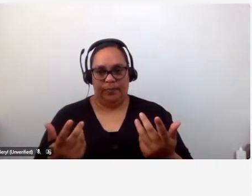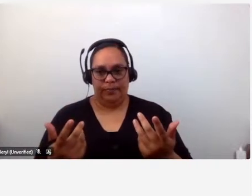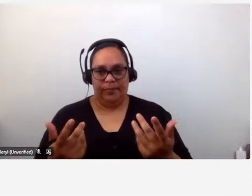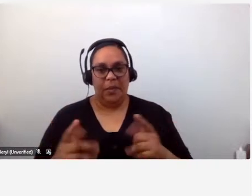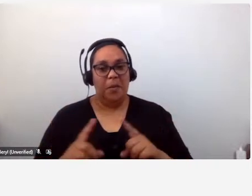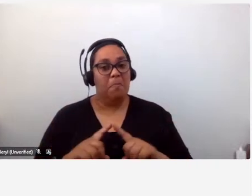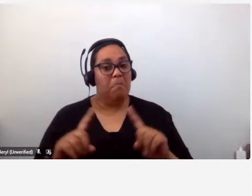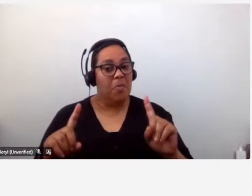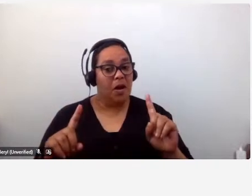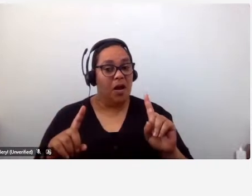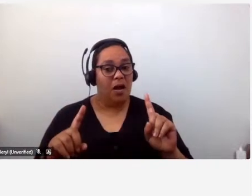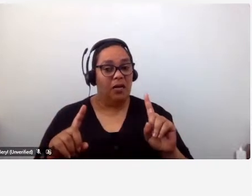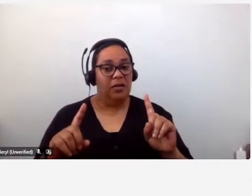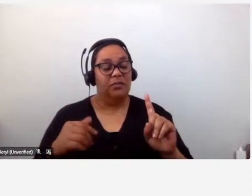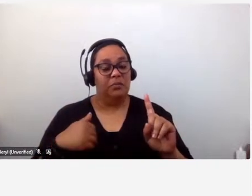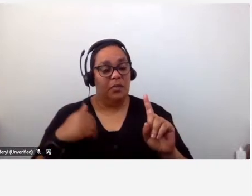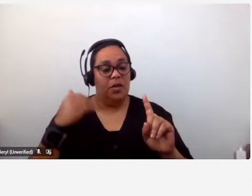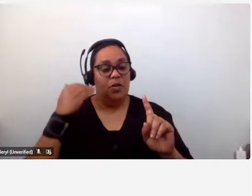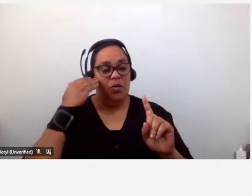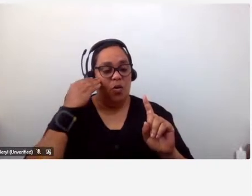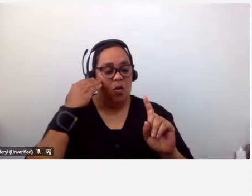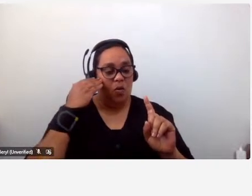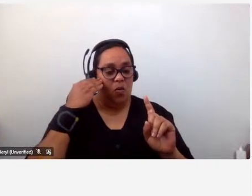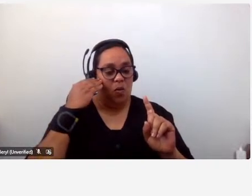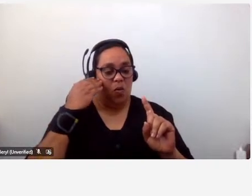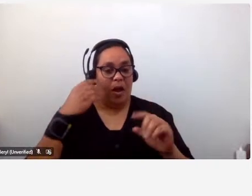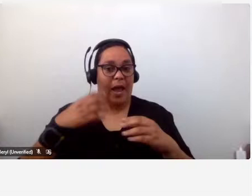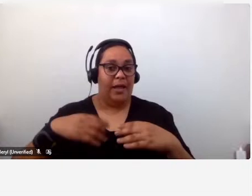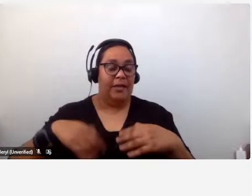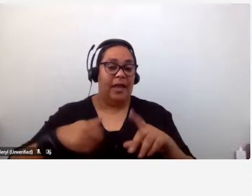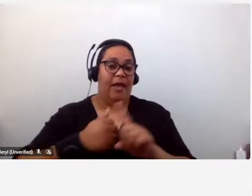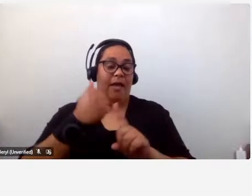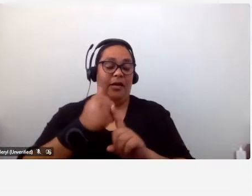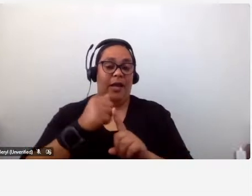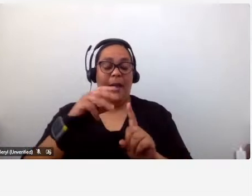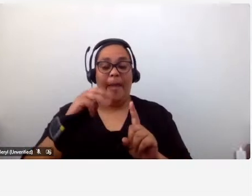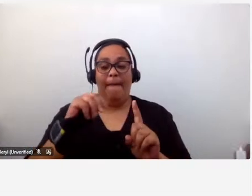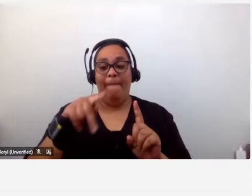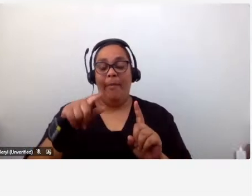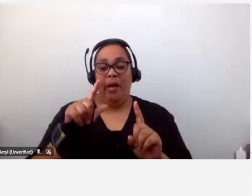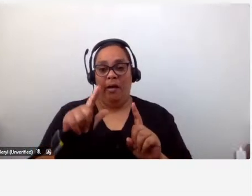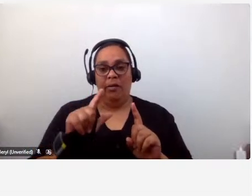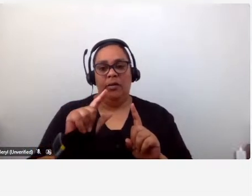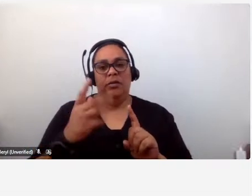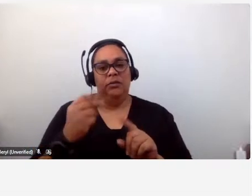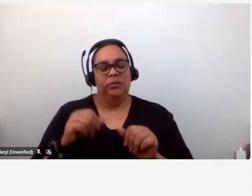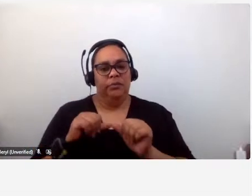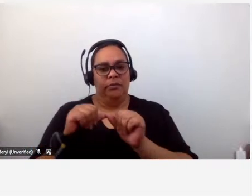But what I know as an activist at MPL, there continues to be